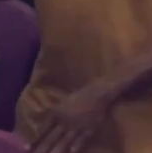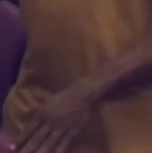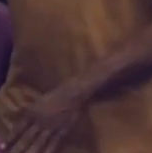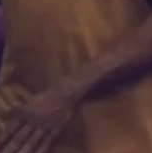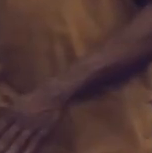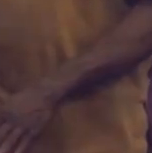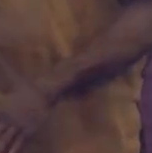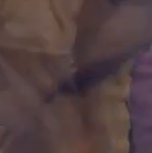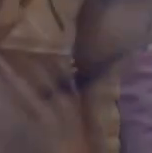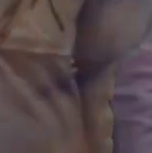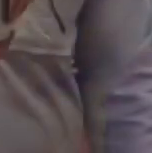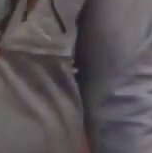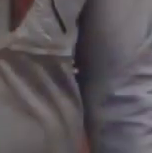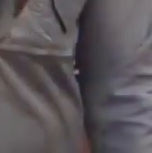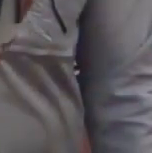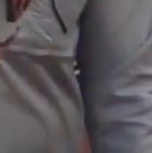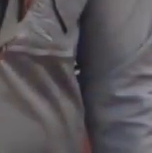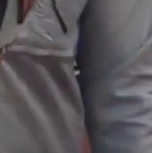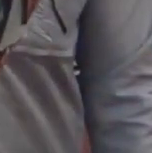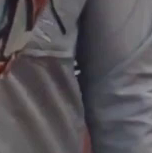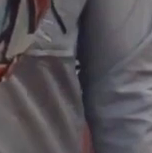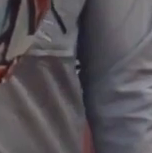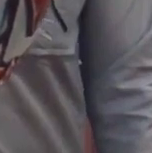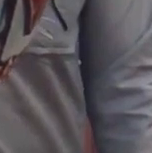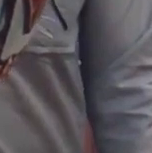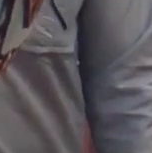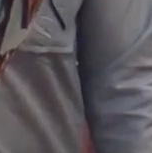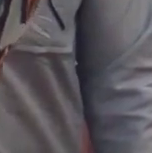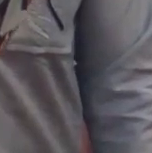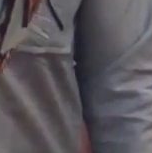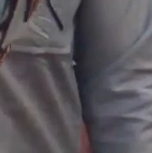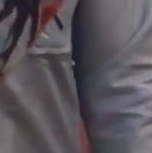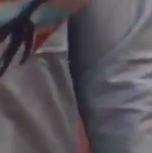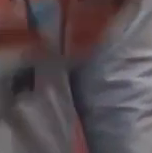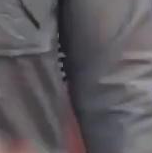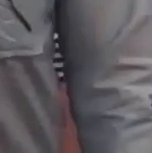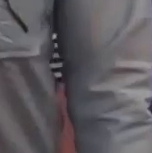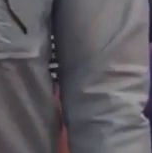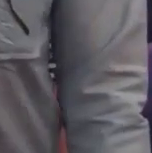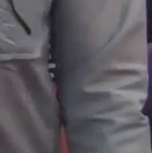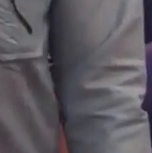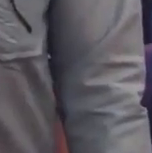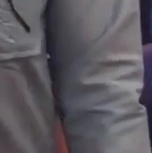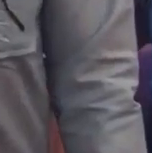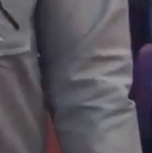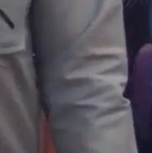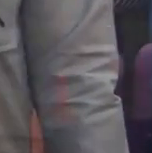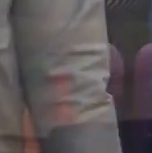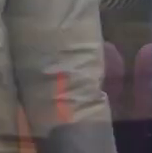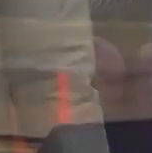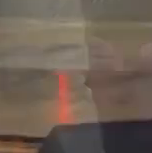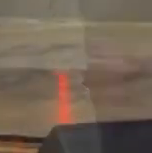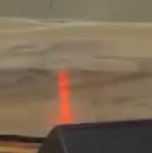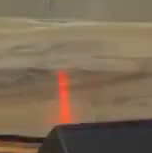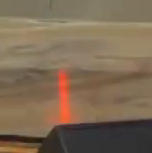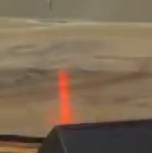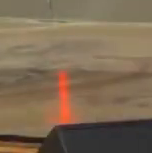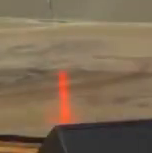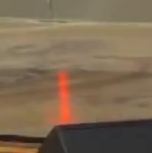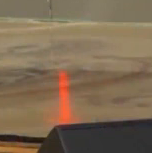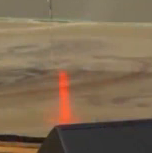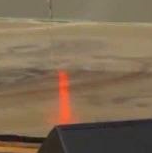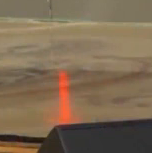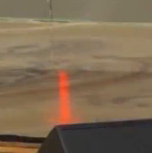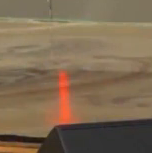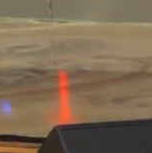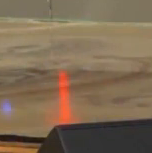Lord enrich your life with the word of God tonight in Jesus' name. And the resurrection power